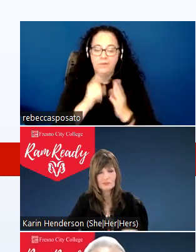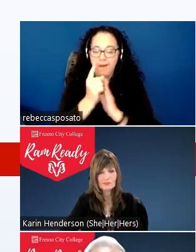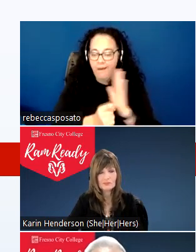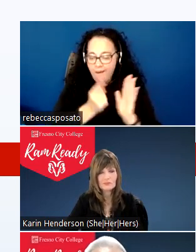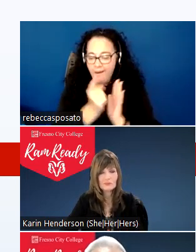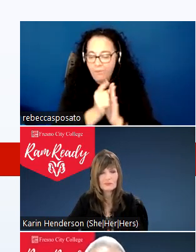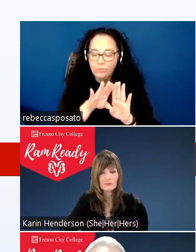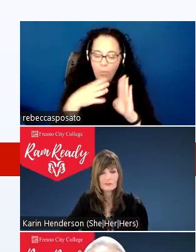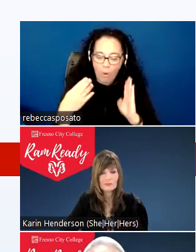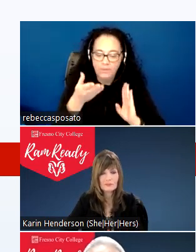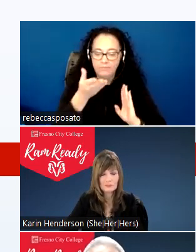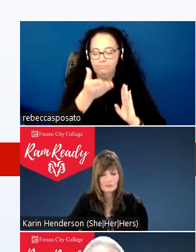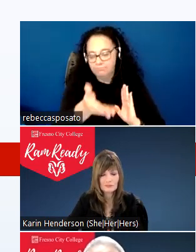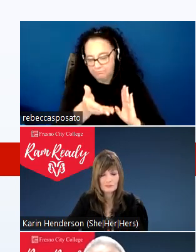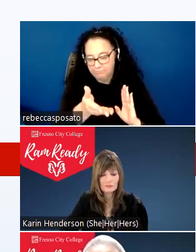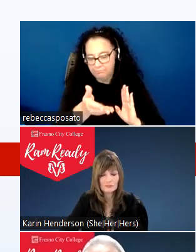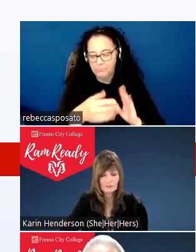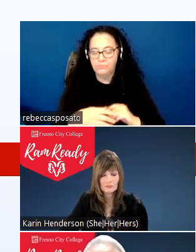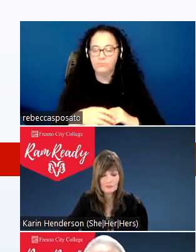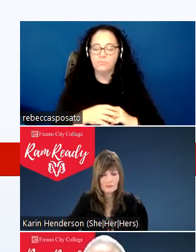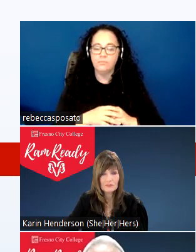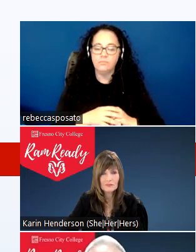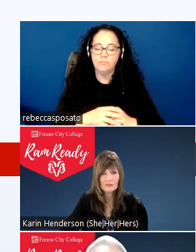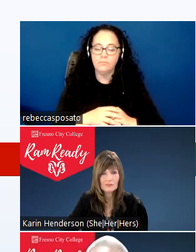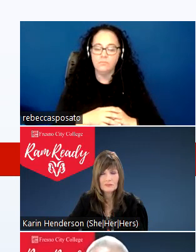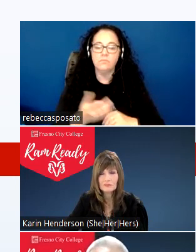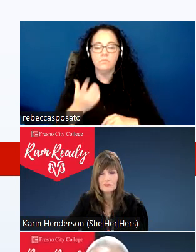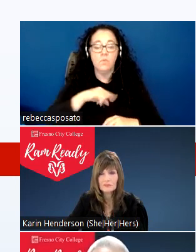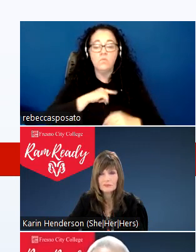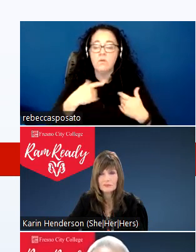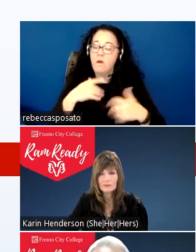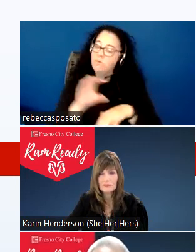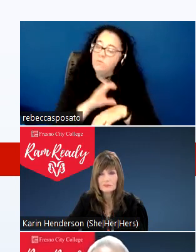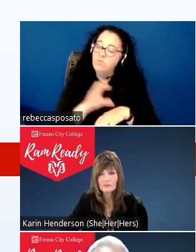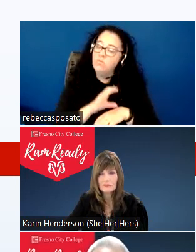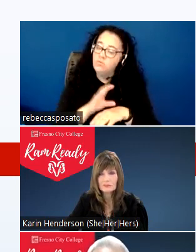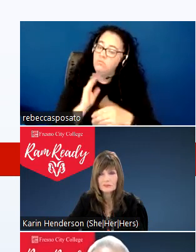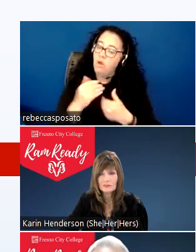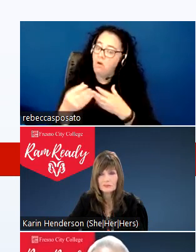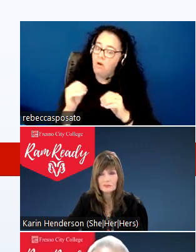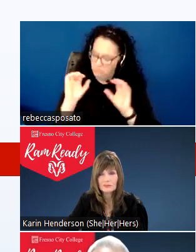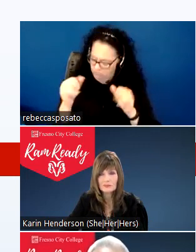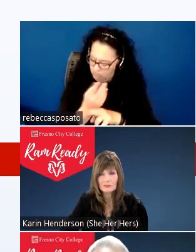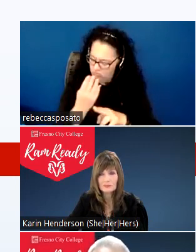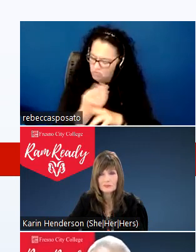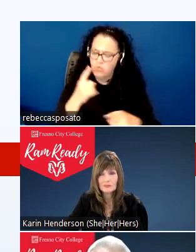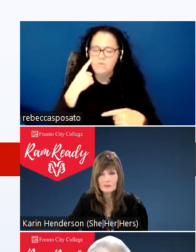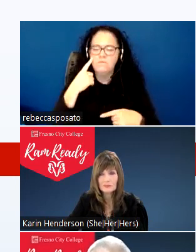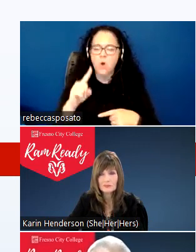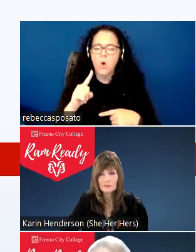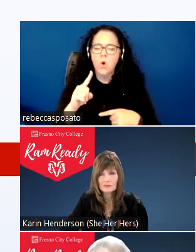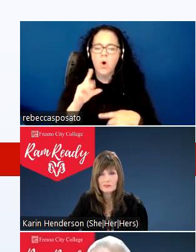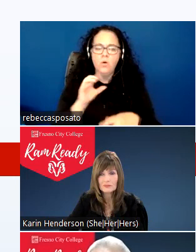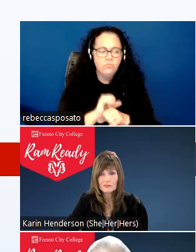times of operation. And again, we have computers here in our office that you can use to conduct